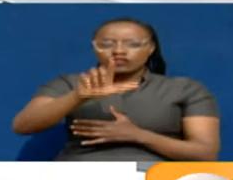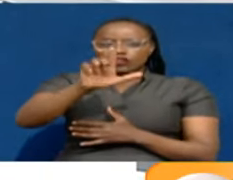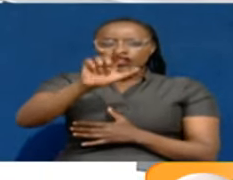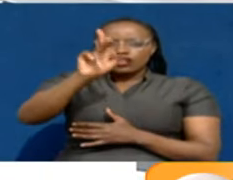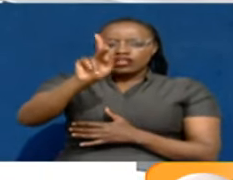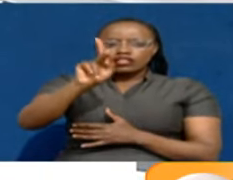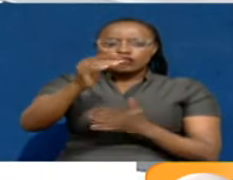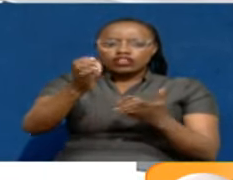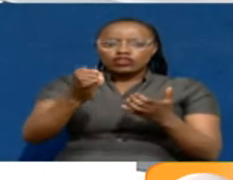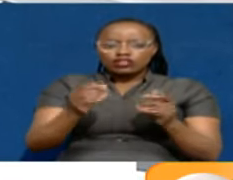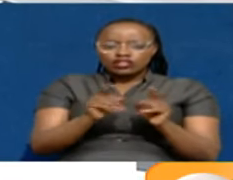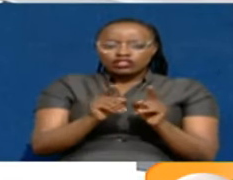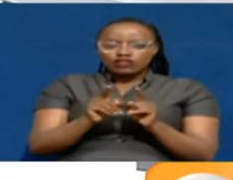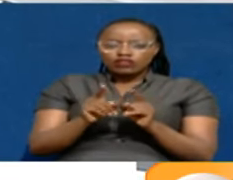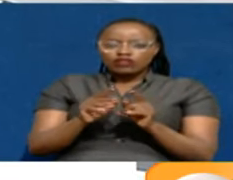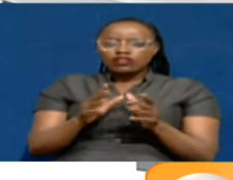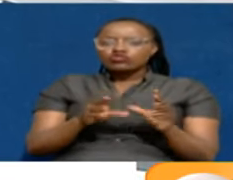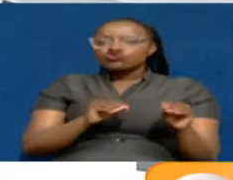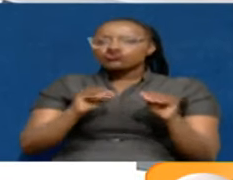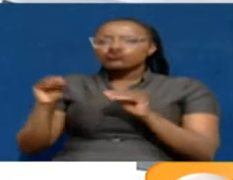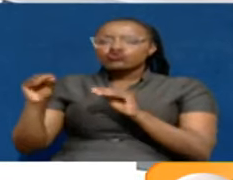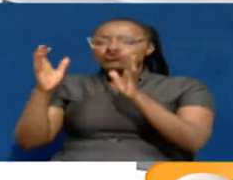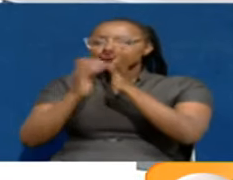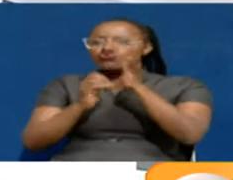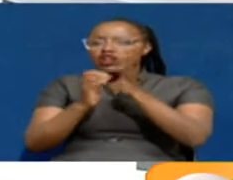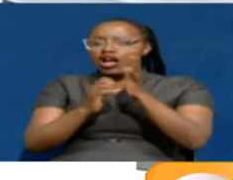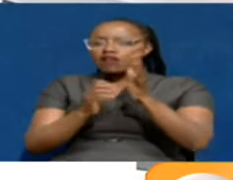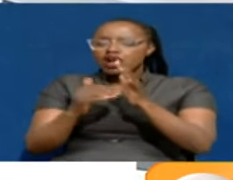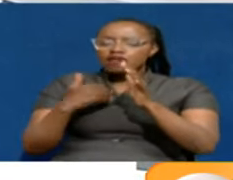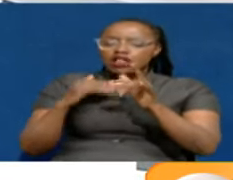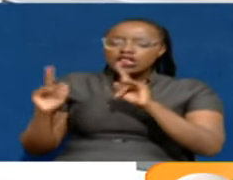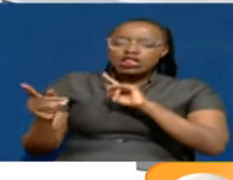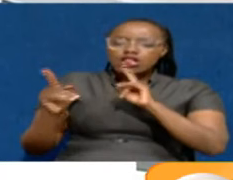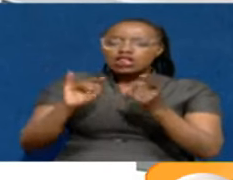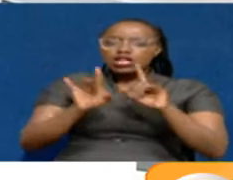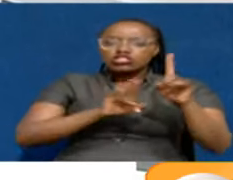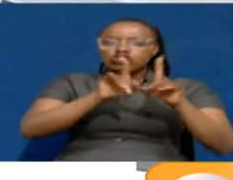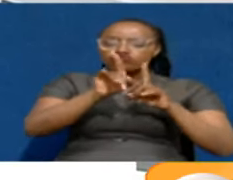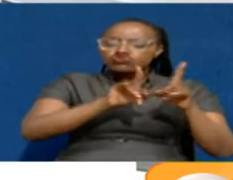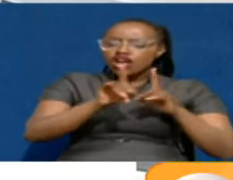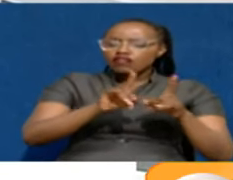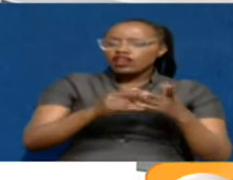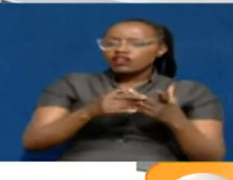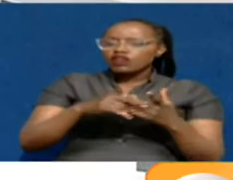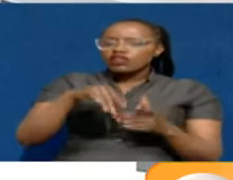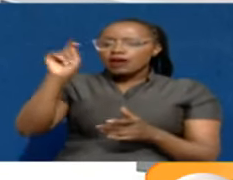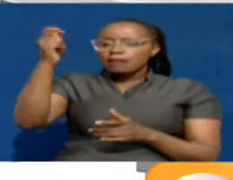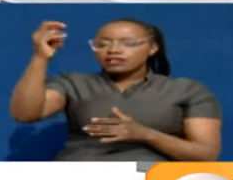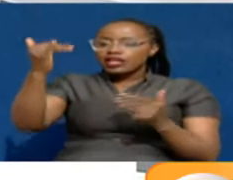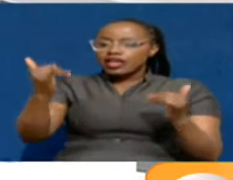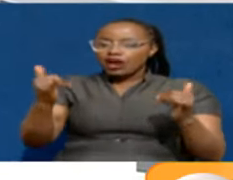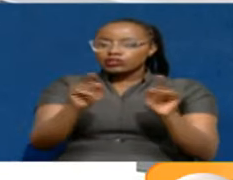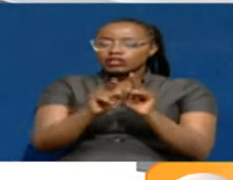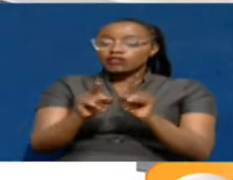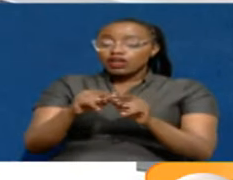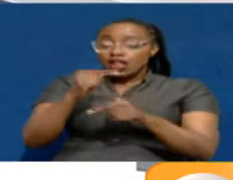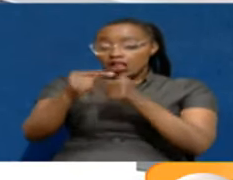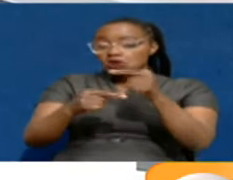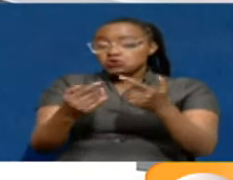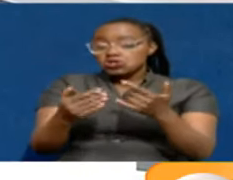Linus, you need to fly us to Kambani. There's been on and off tour by the president. Right now it is